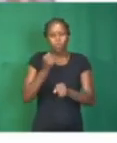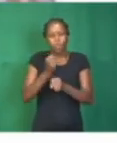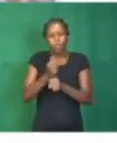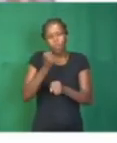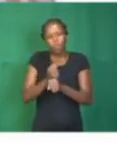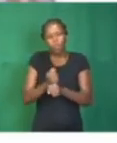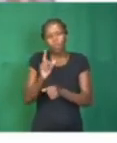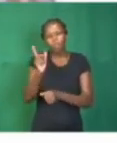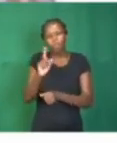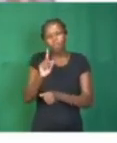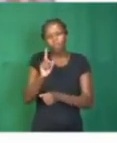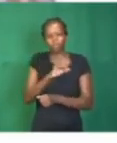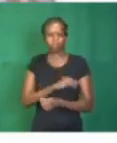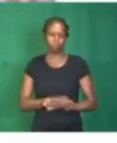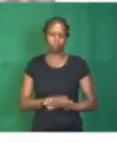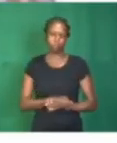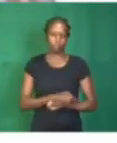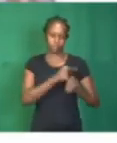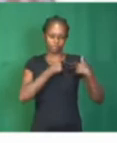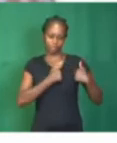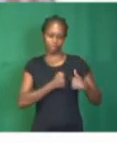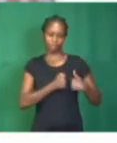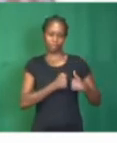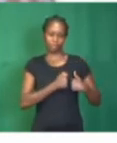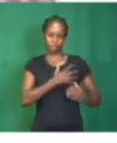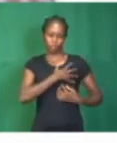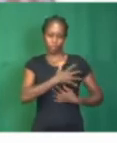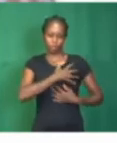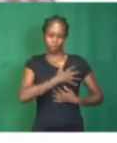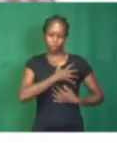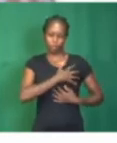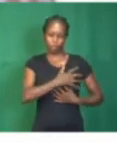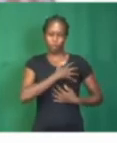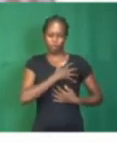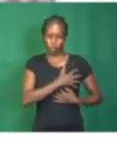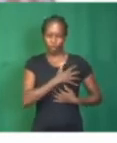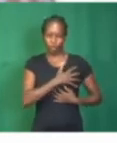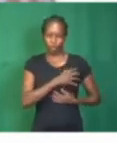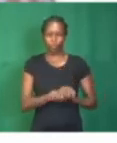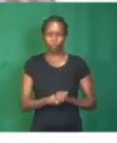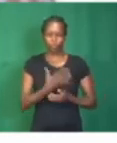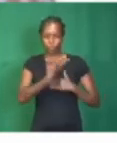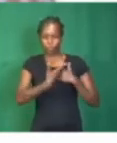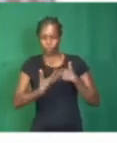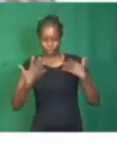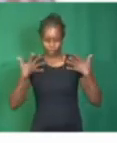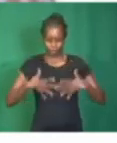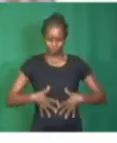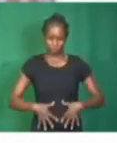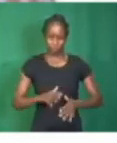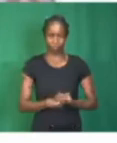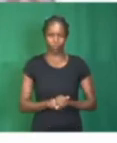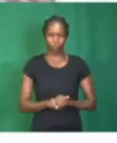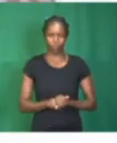heart, whereby I said that it is the pumping organ. And then now I will show you briefly the